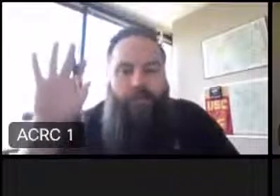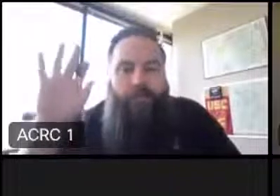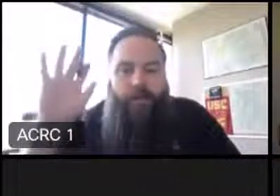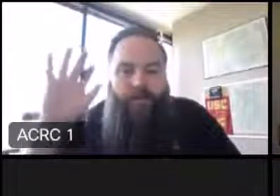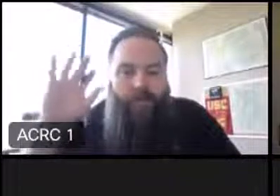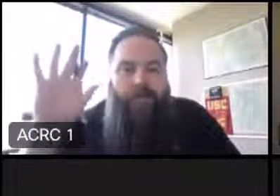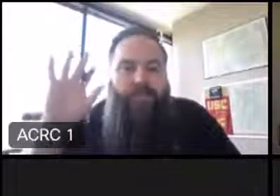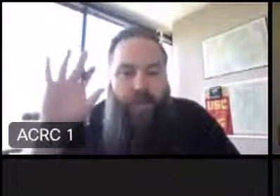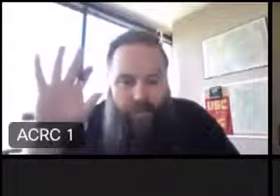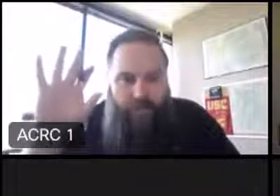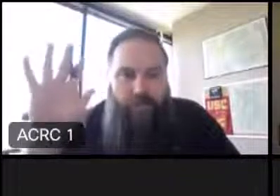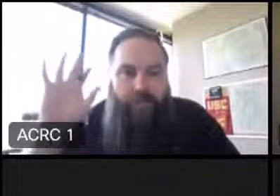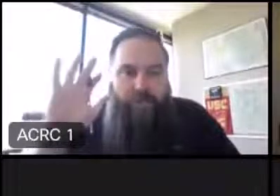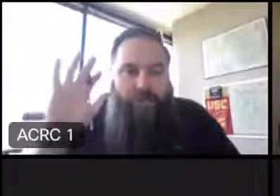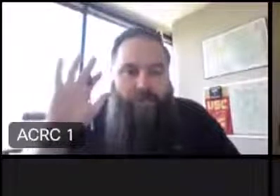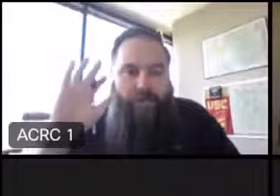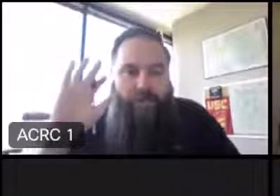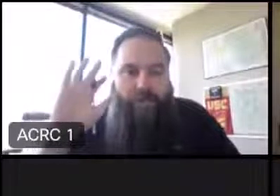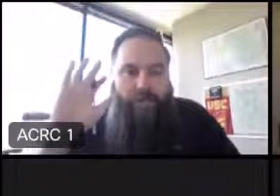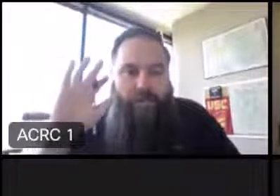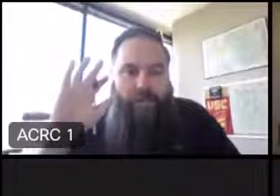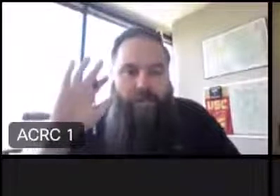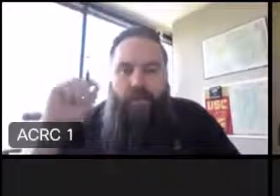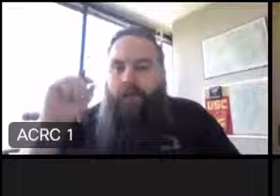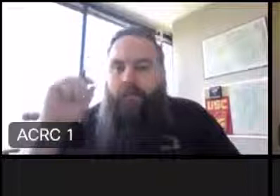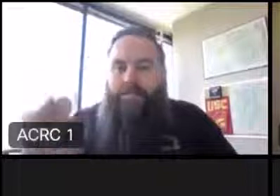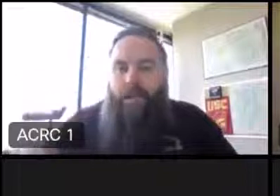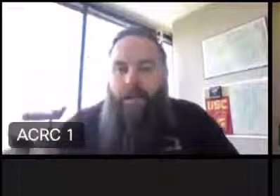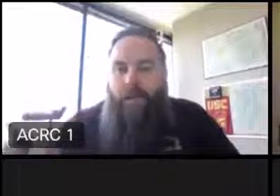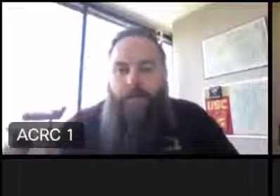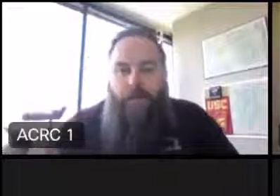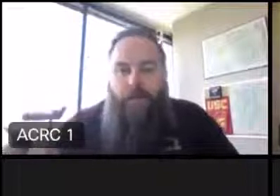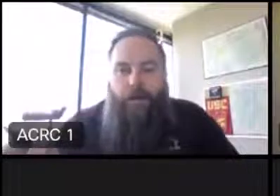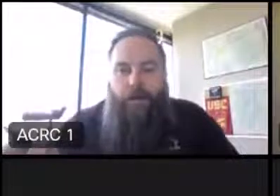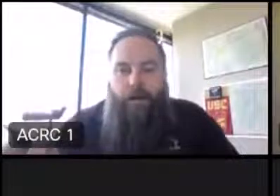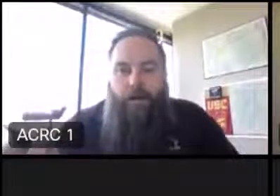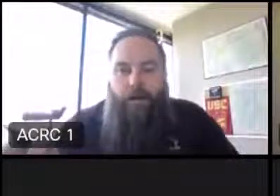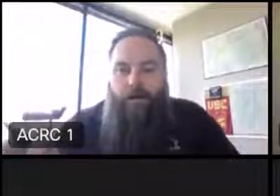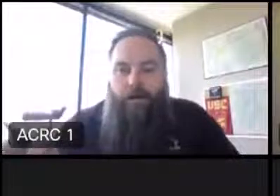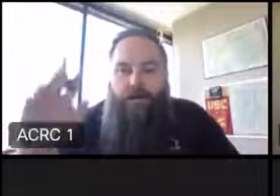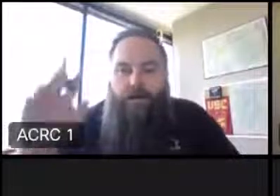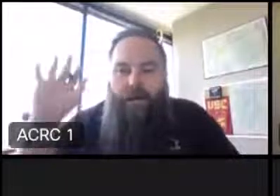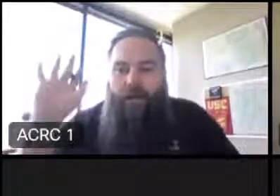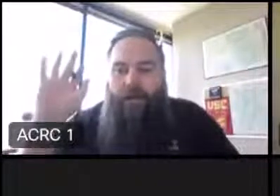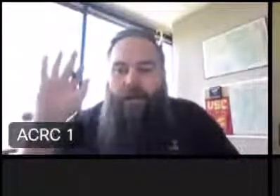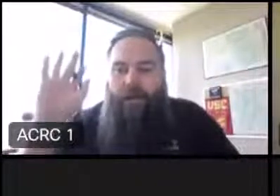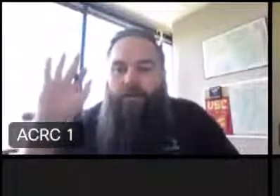needs have certainly changed since the beginning of COVID. I see Eric popped on here. And so Eric, I don't know